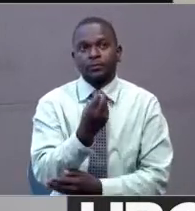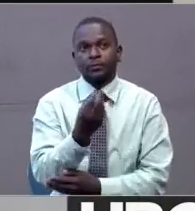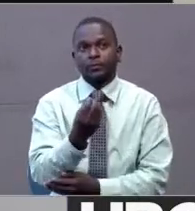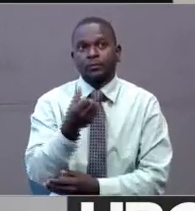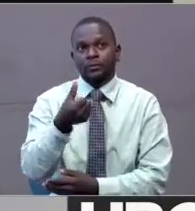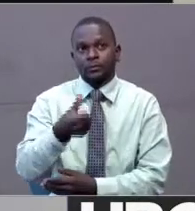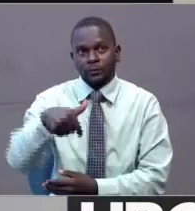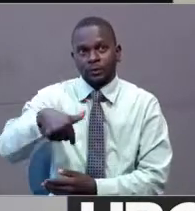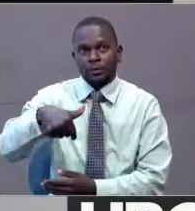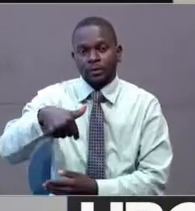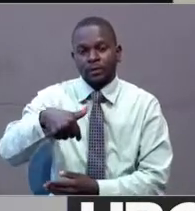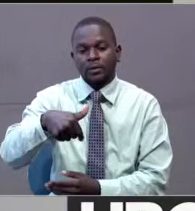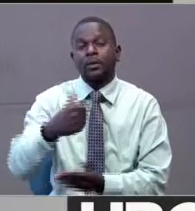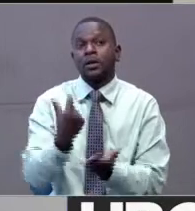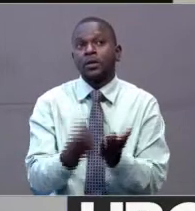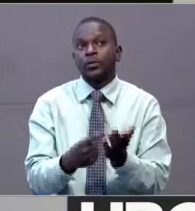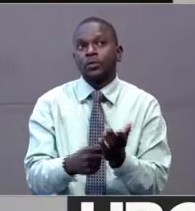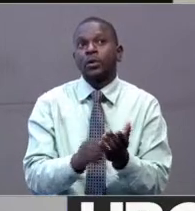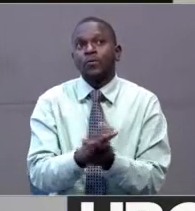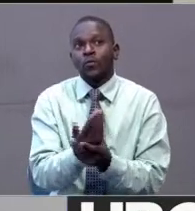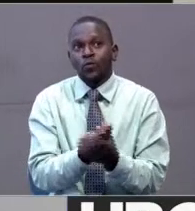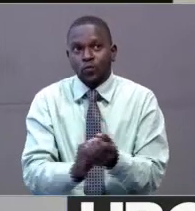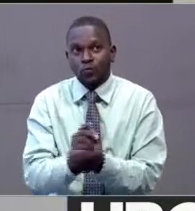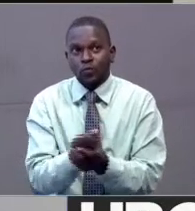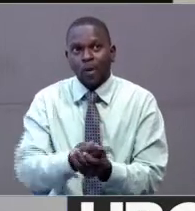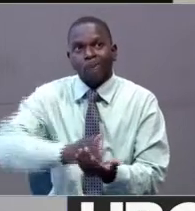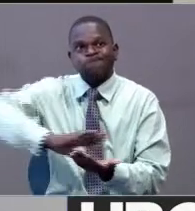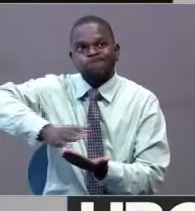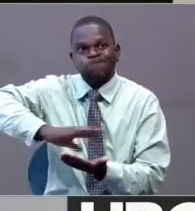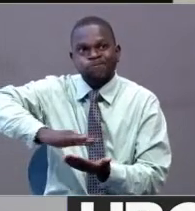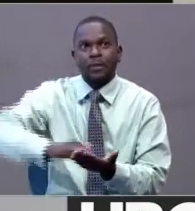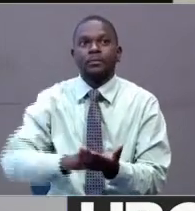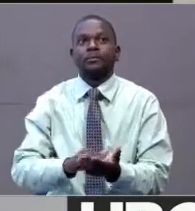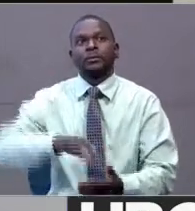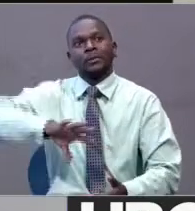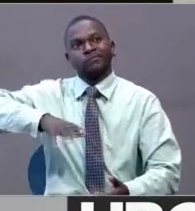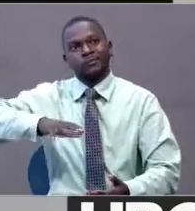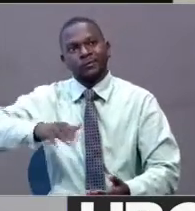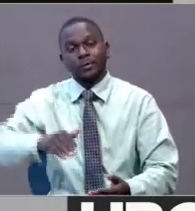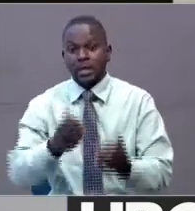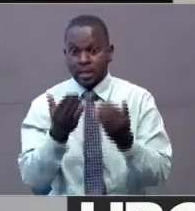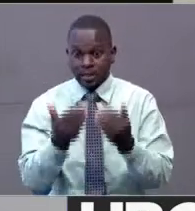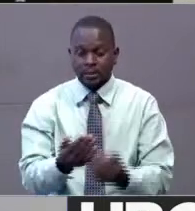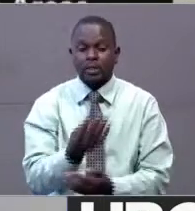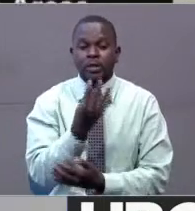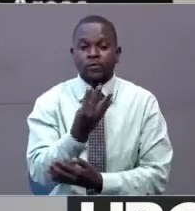2007, of Ugandans washing their hands with soap and water, to a current